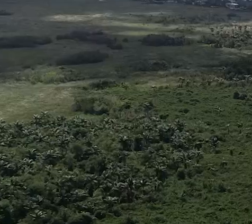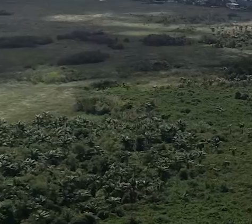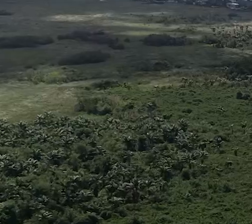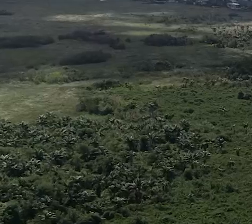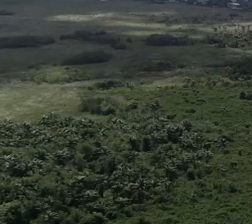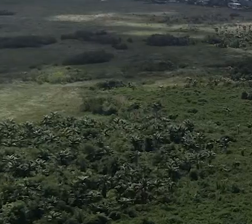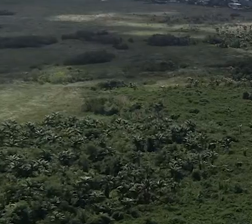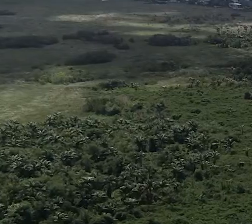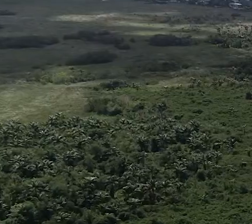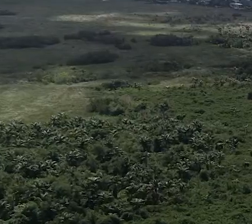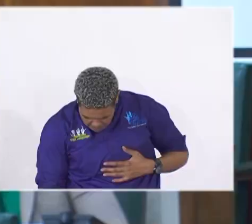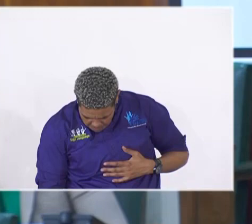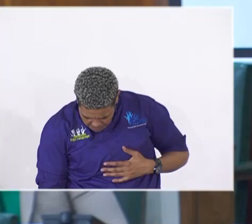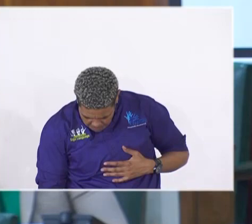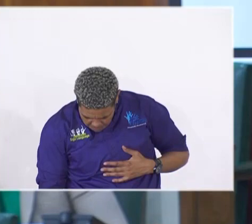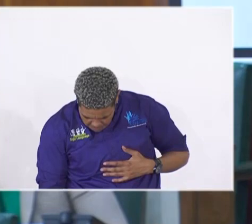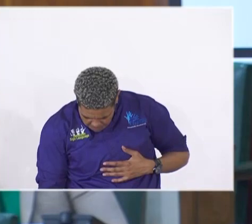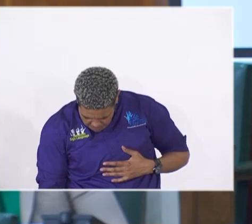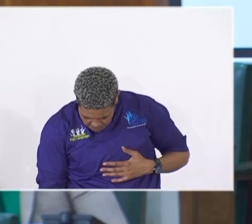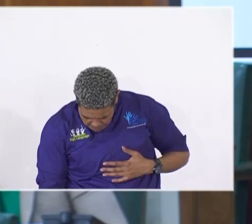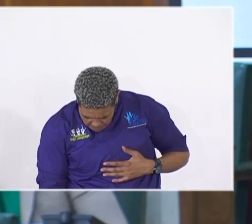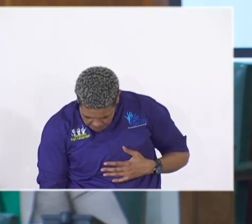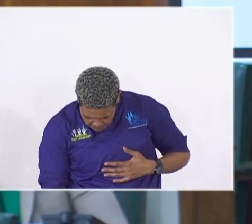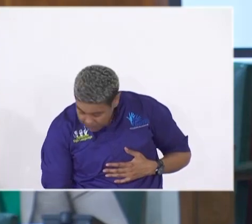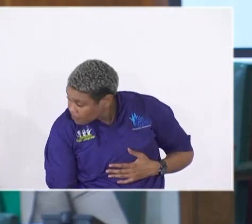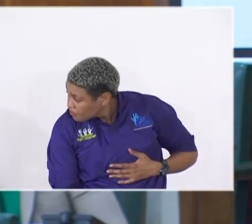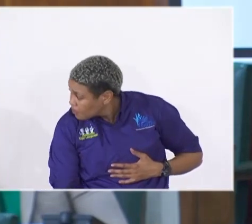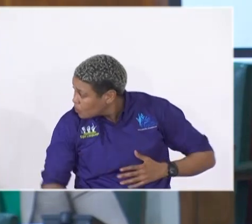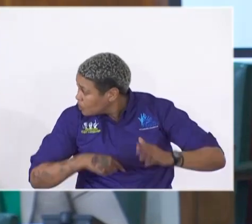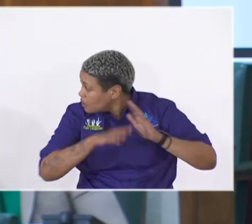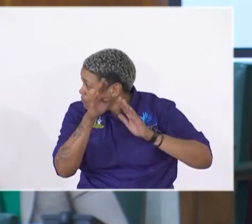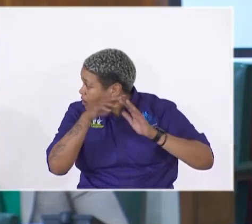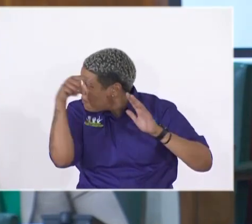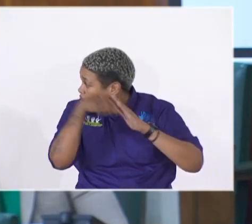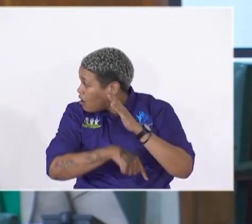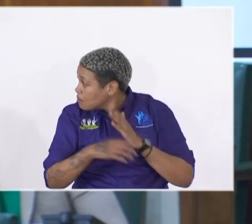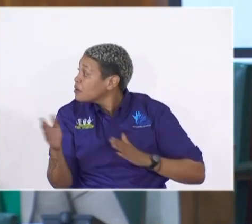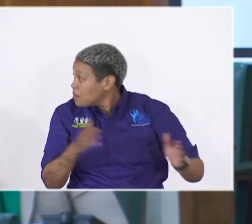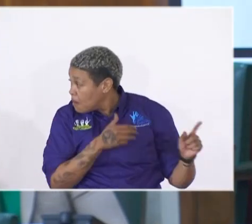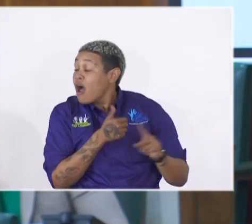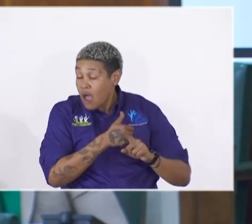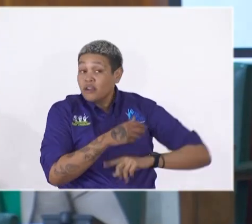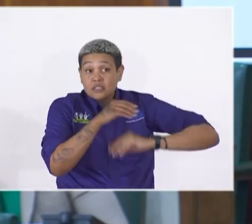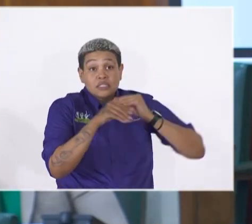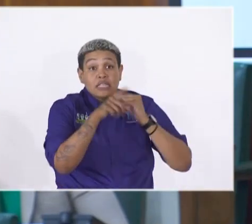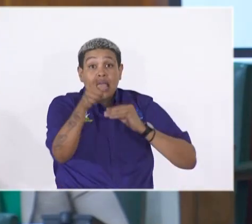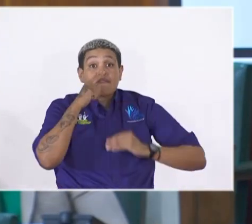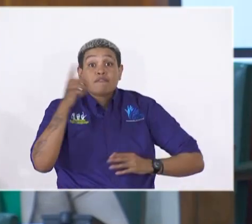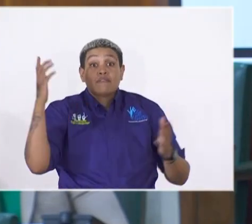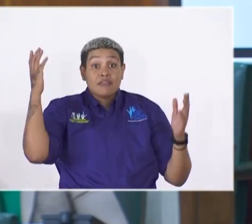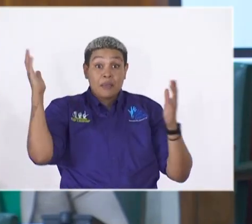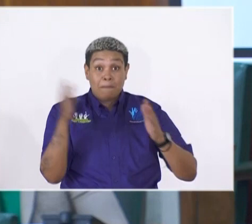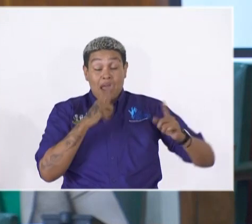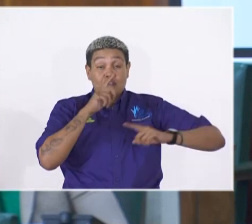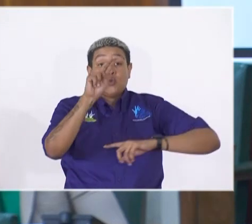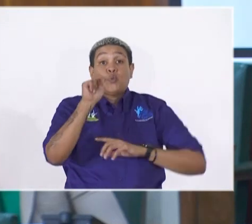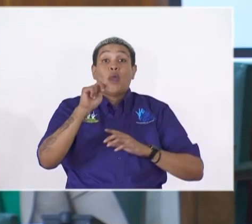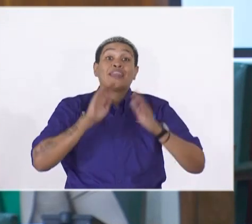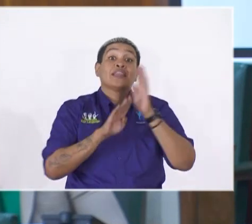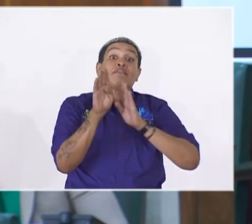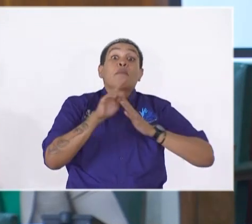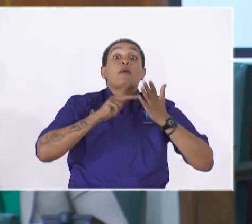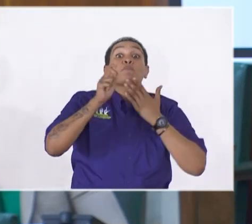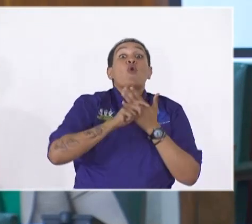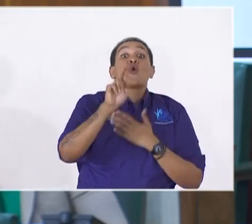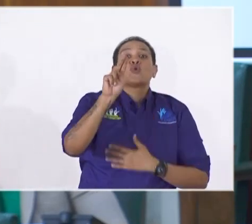an international airport, a public beach park, a craft village, and with the help of the United Nations Environment Programme,